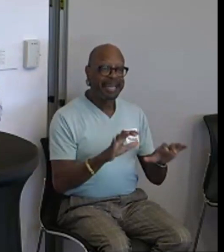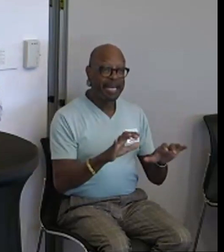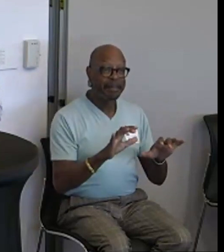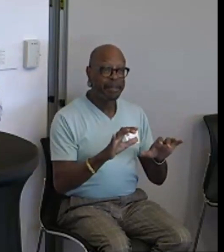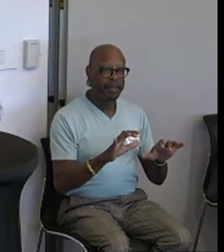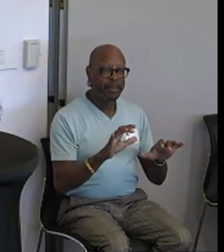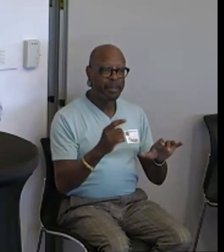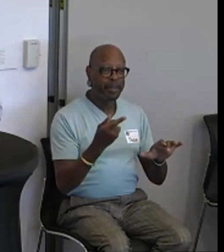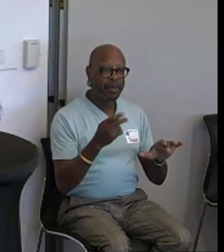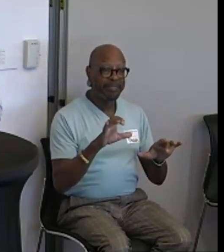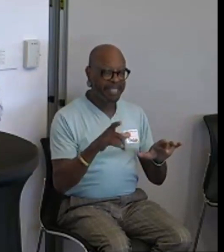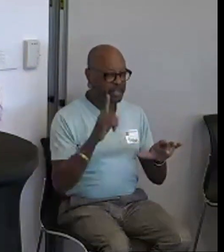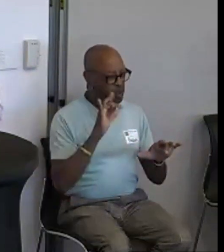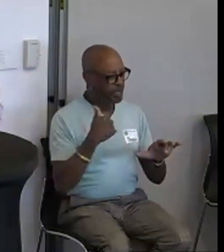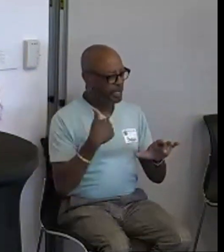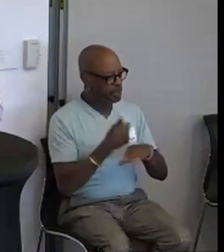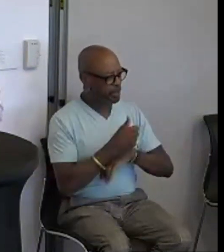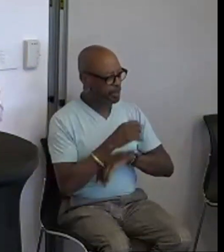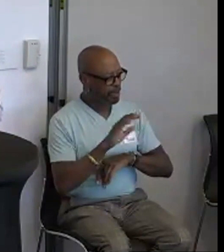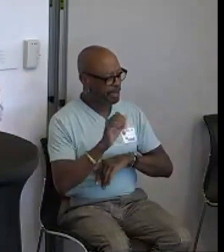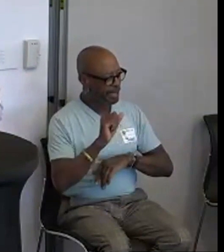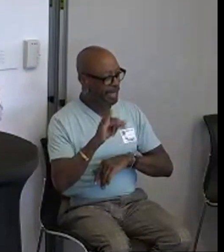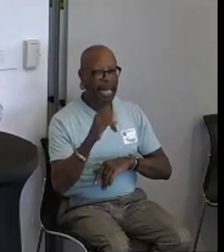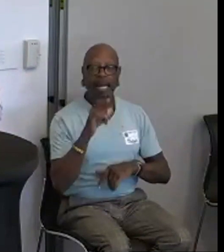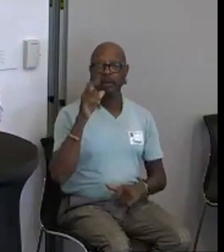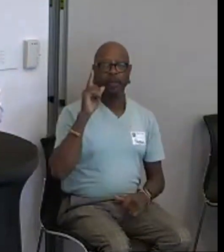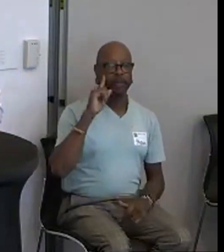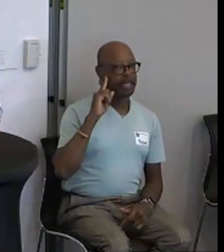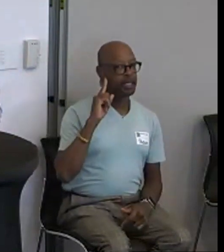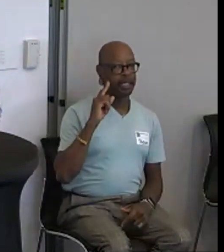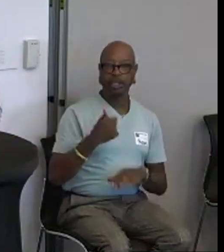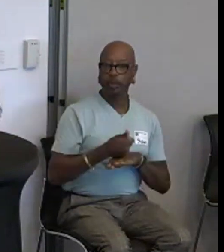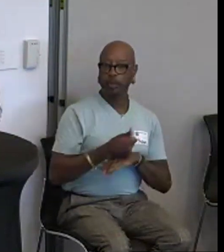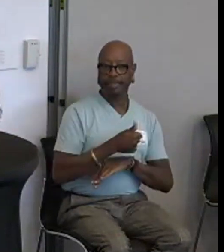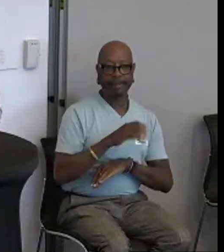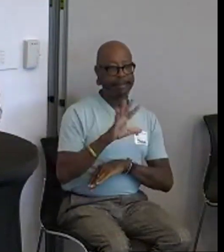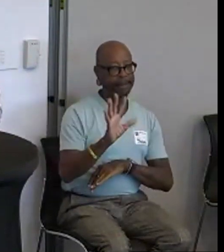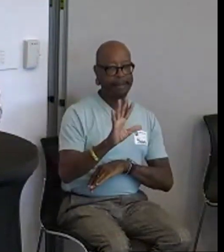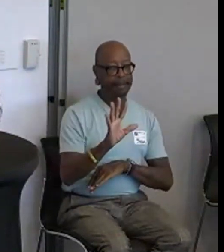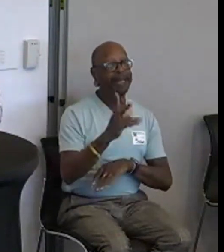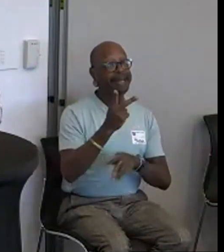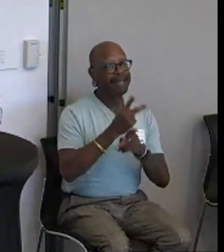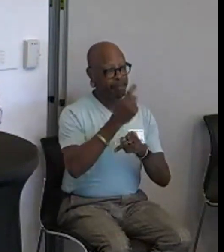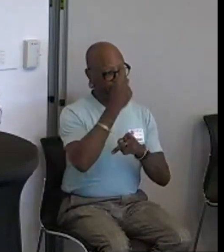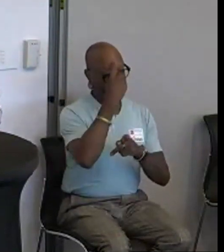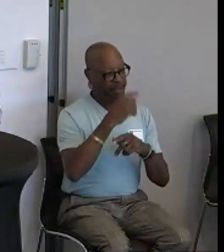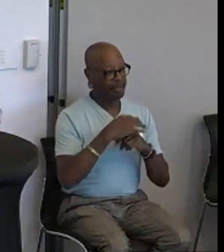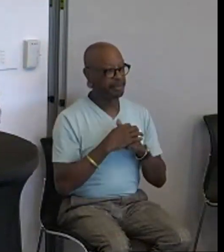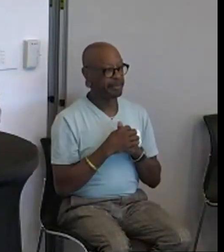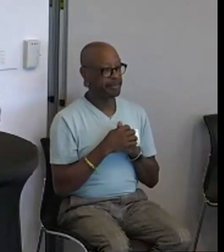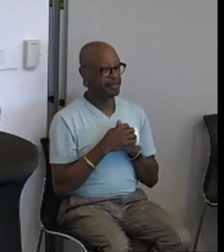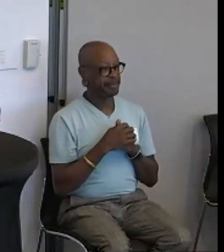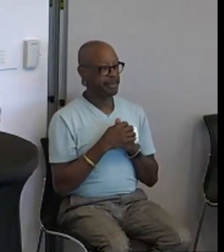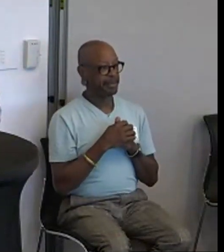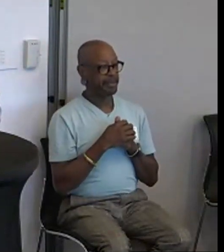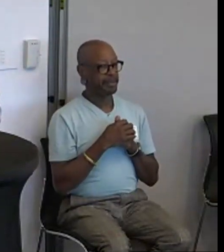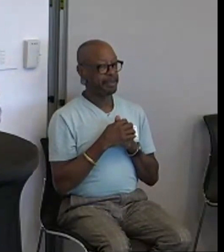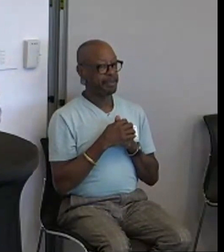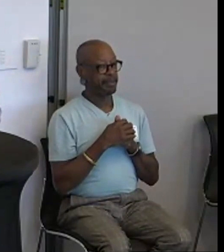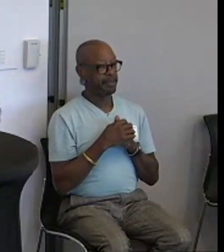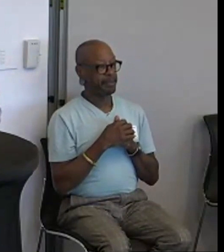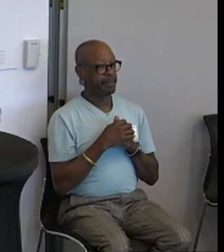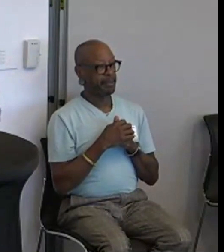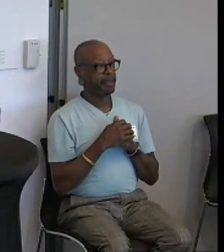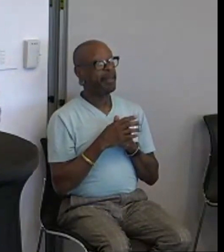that? I don't think that it's a threat at all. Let's be mindful that there